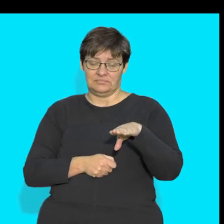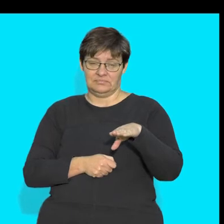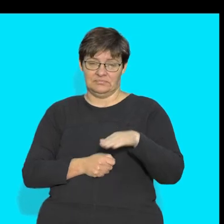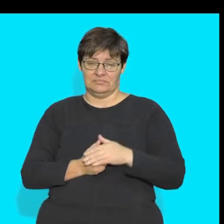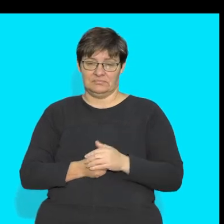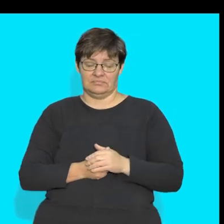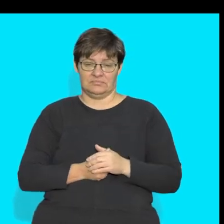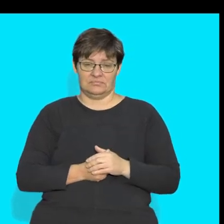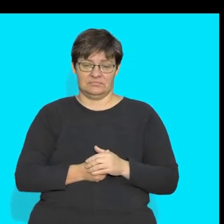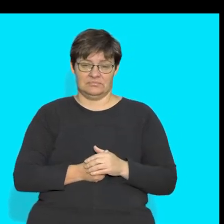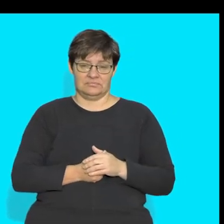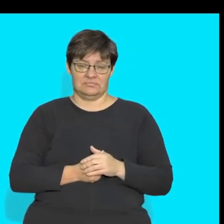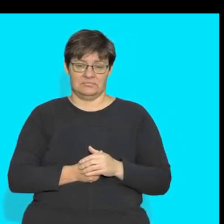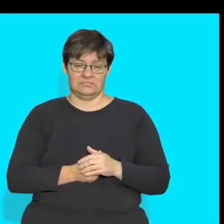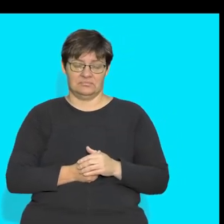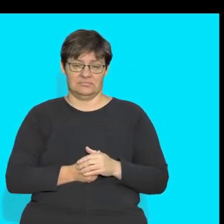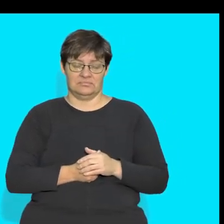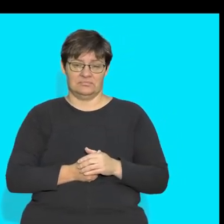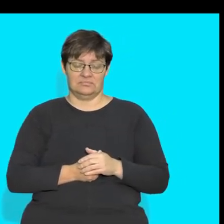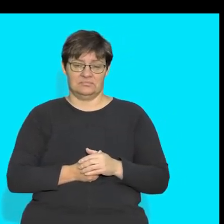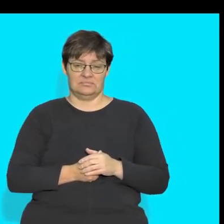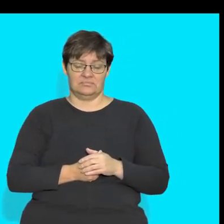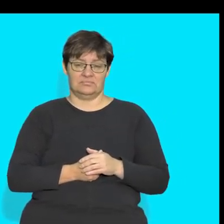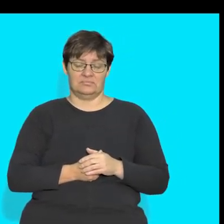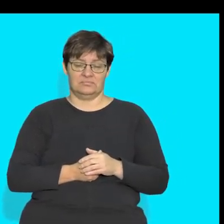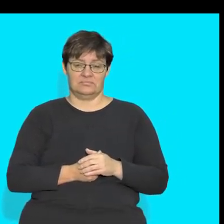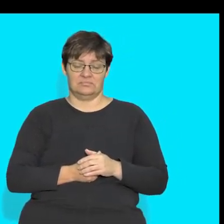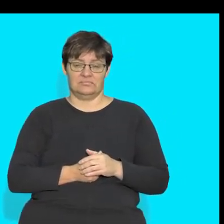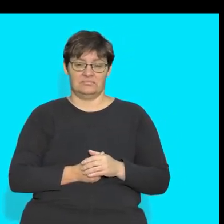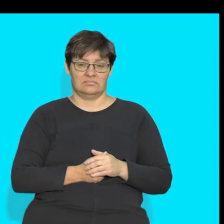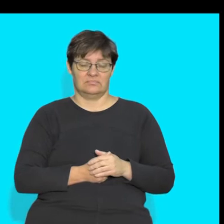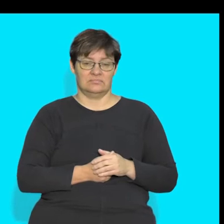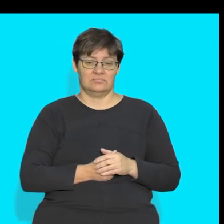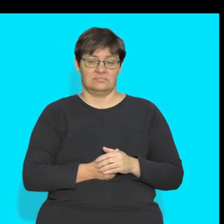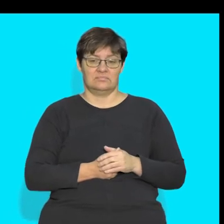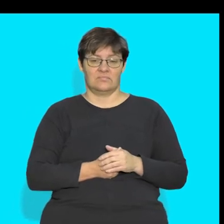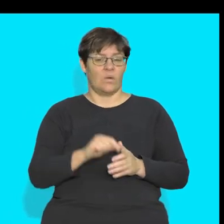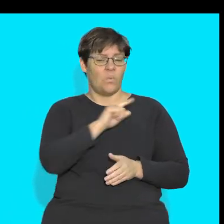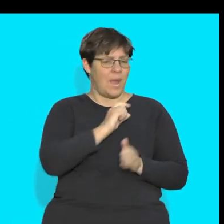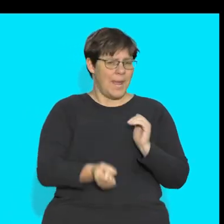the surface of a metal